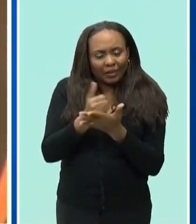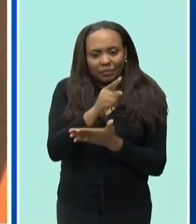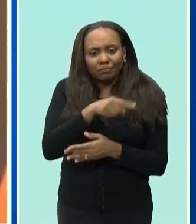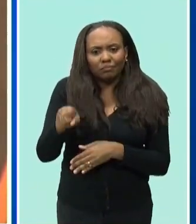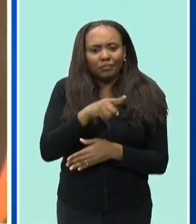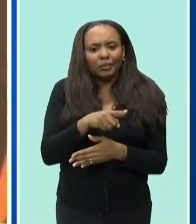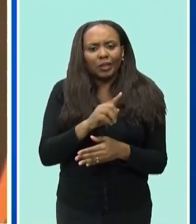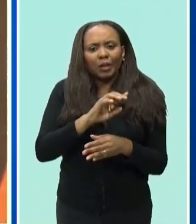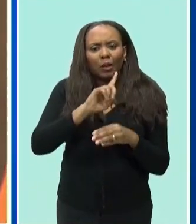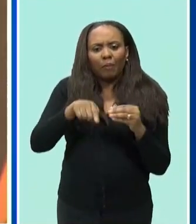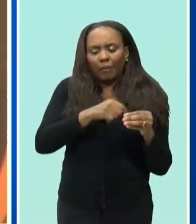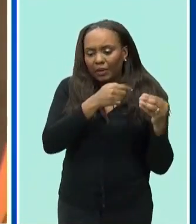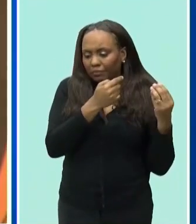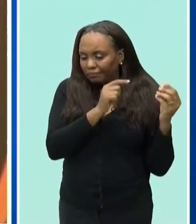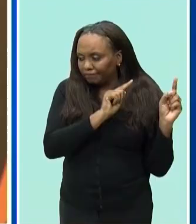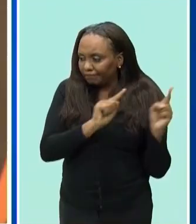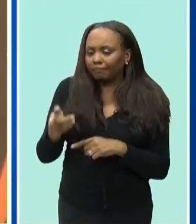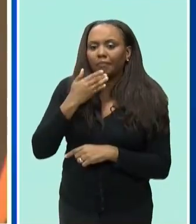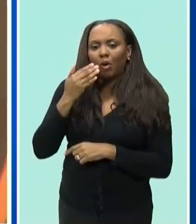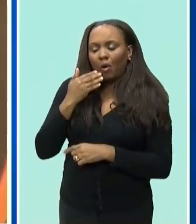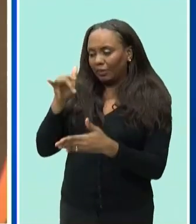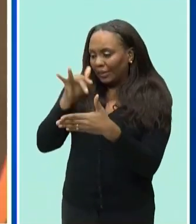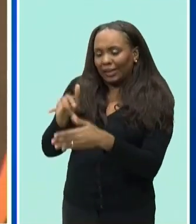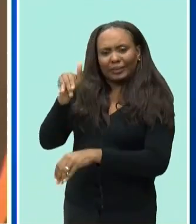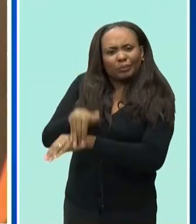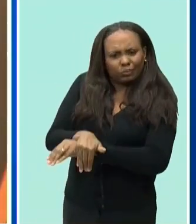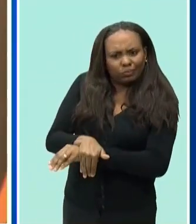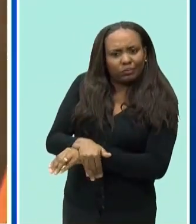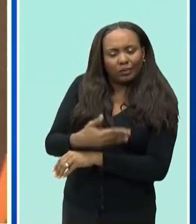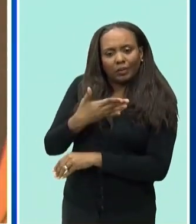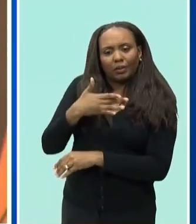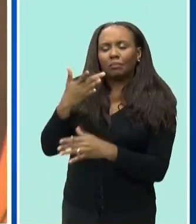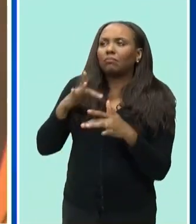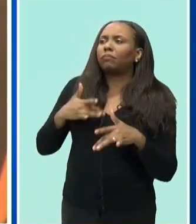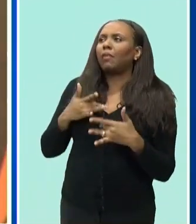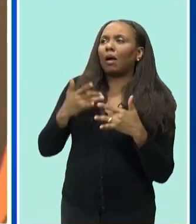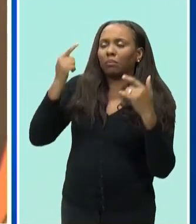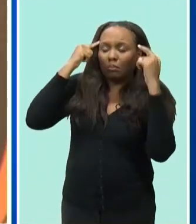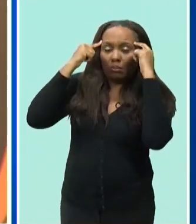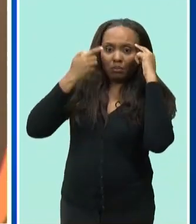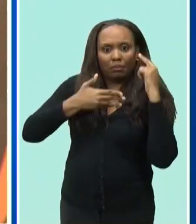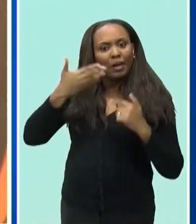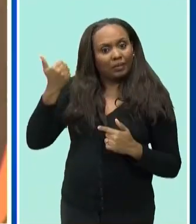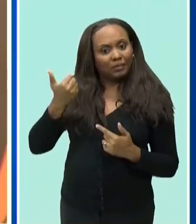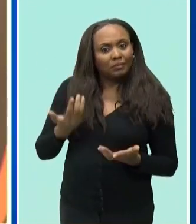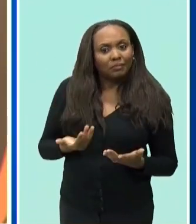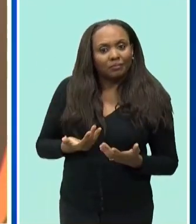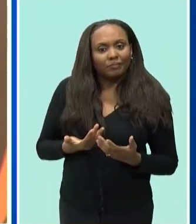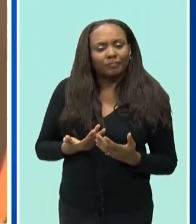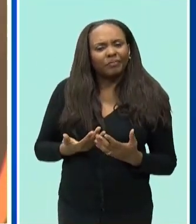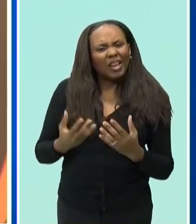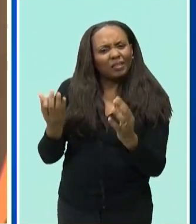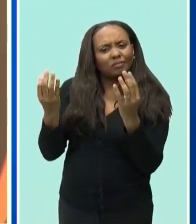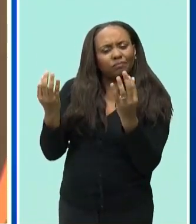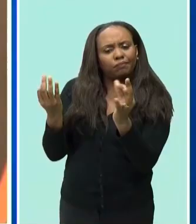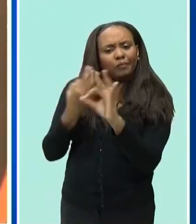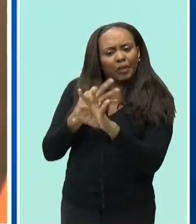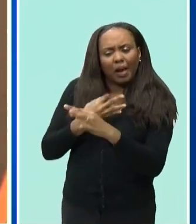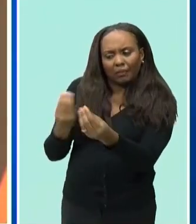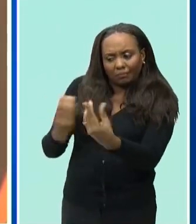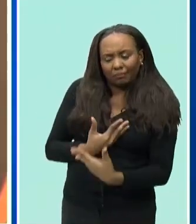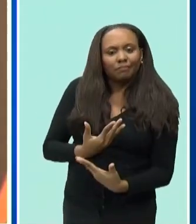well at night? Being able to consume more water during the day? So we'd be happy to receive this feedback, and we